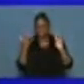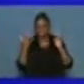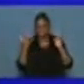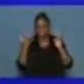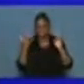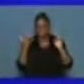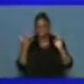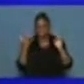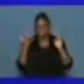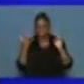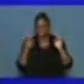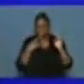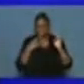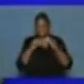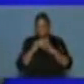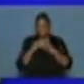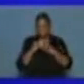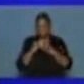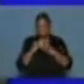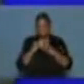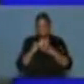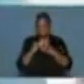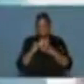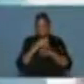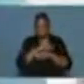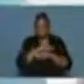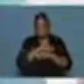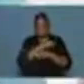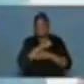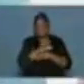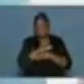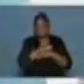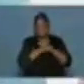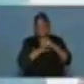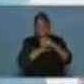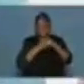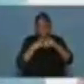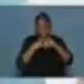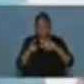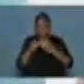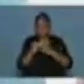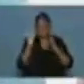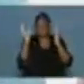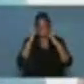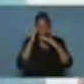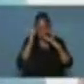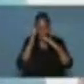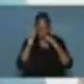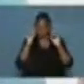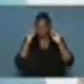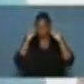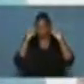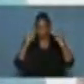National Stadium. B3A's president, Jeremy Goarcher. I am expecting some amazing performances.